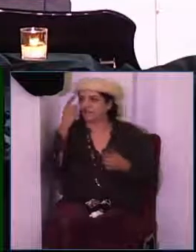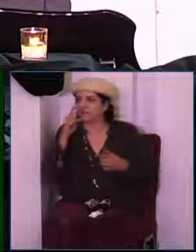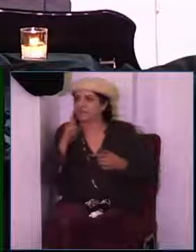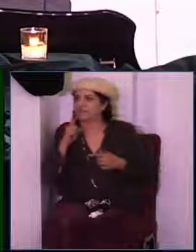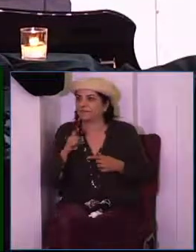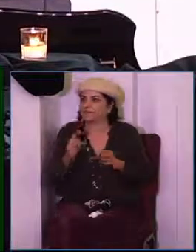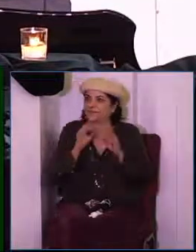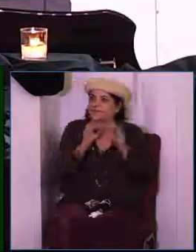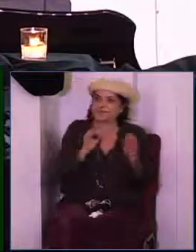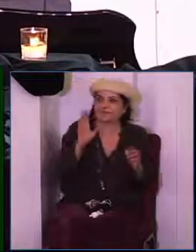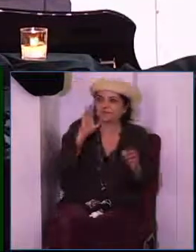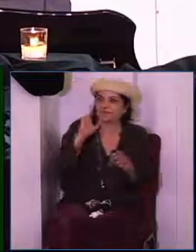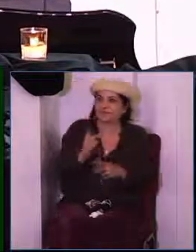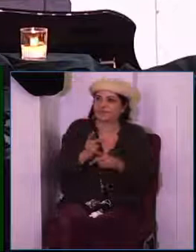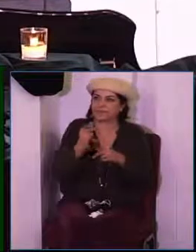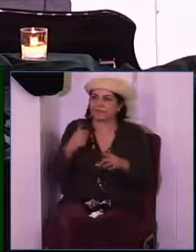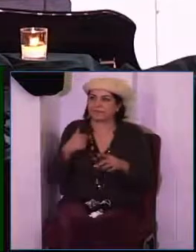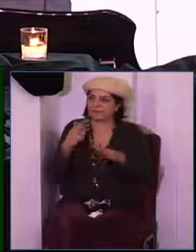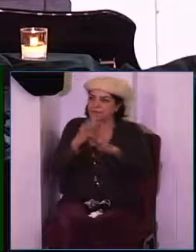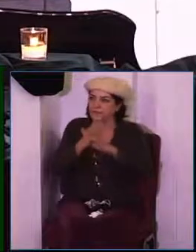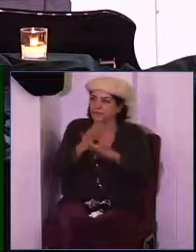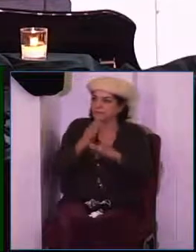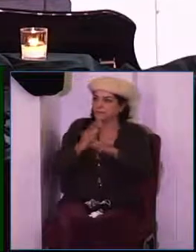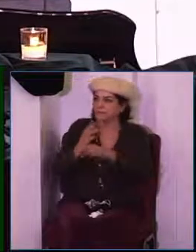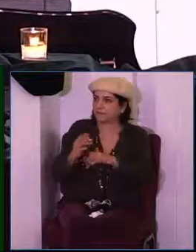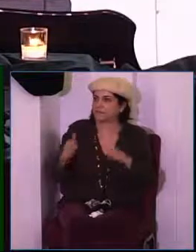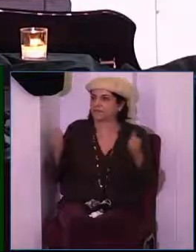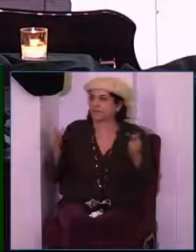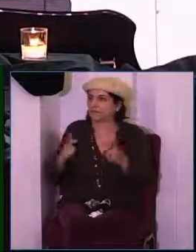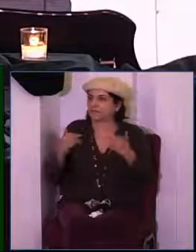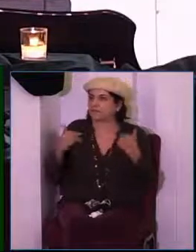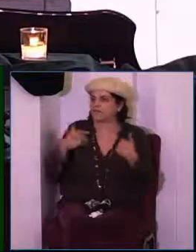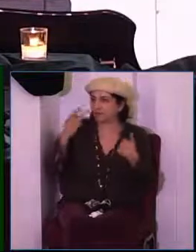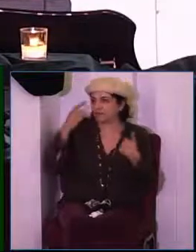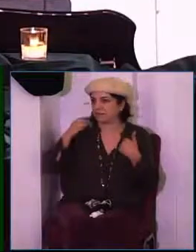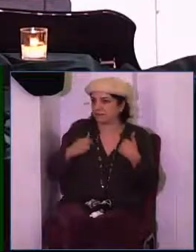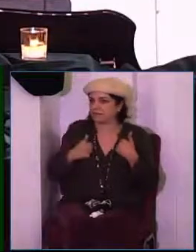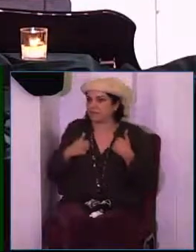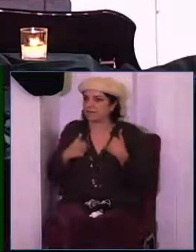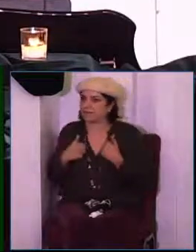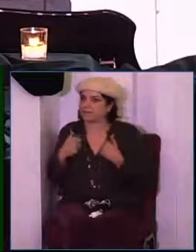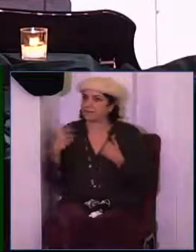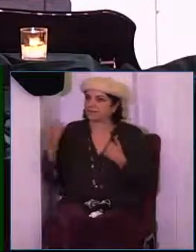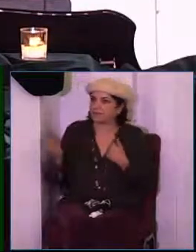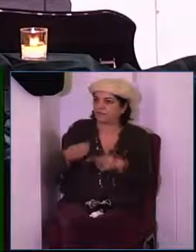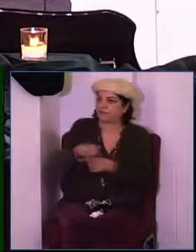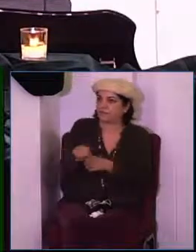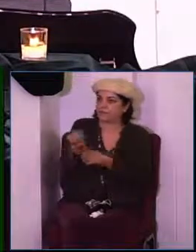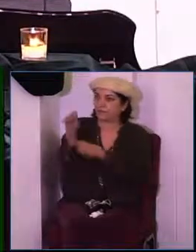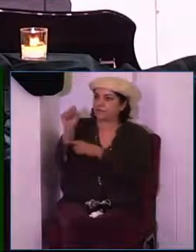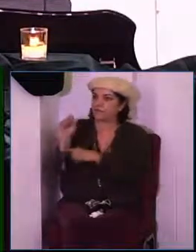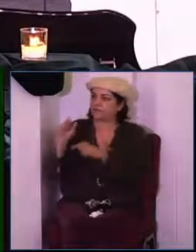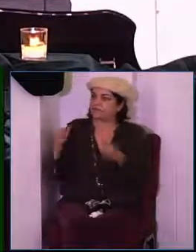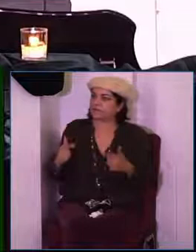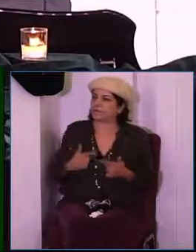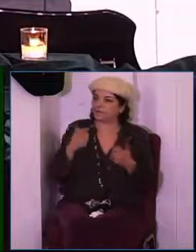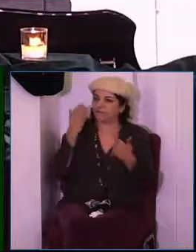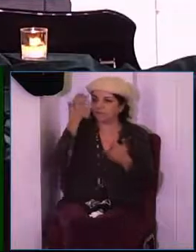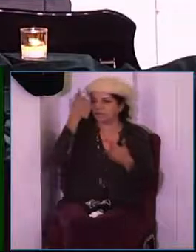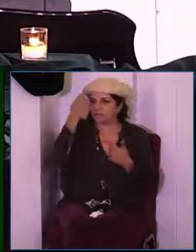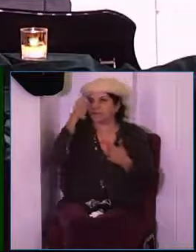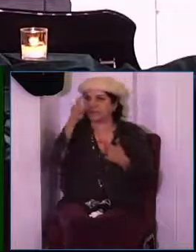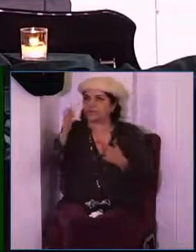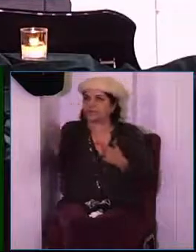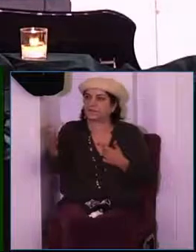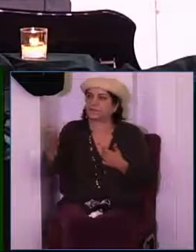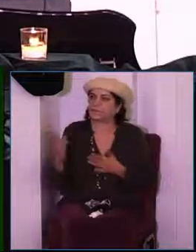for. Nothing can keep me from all that you have for me. You hold my head up high, I live